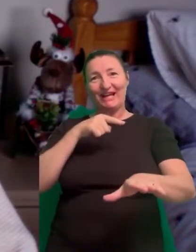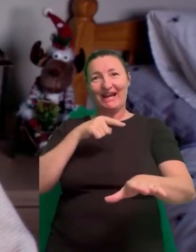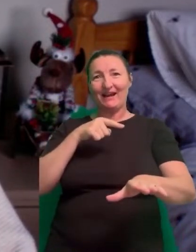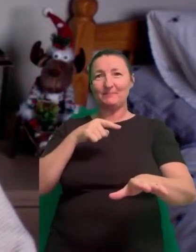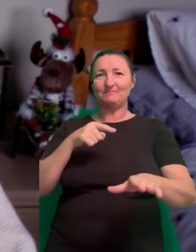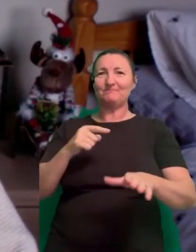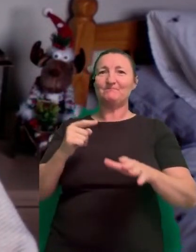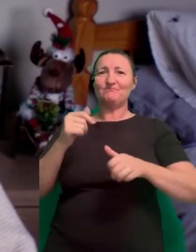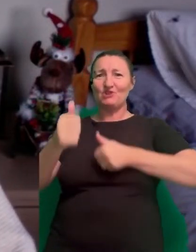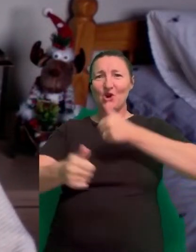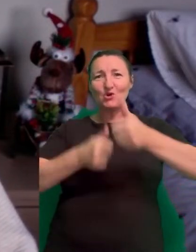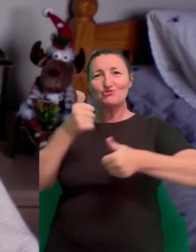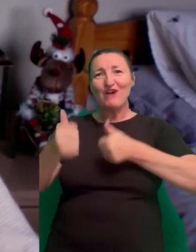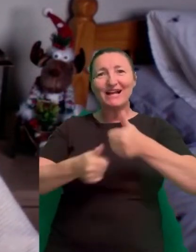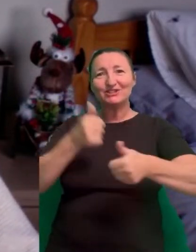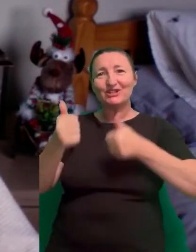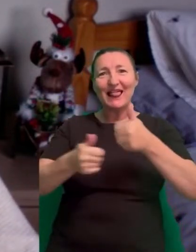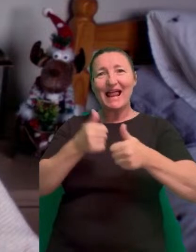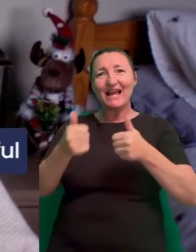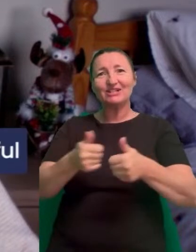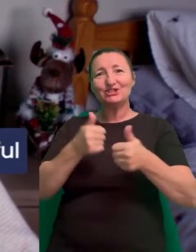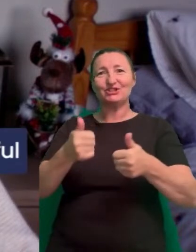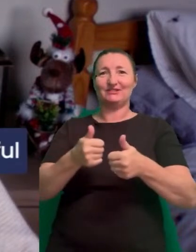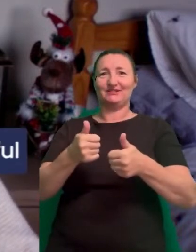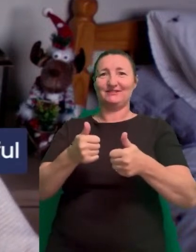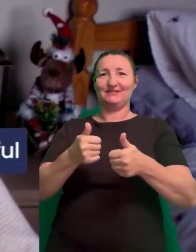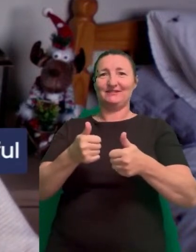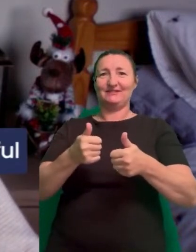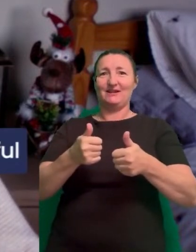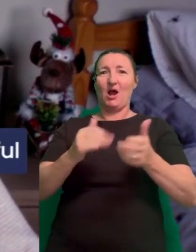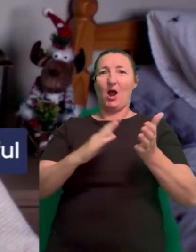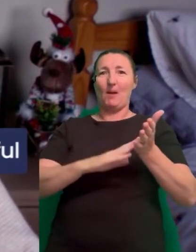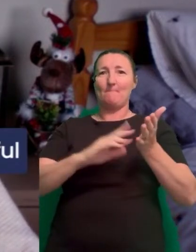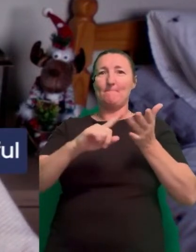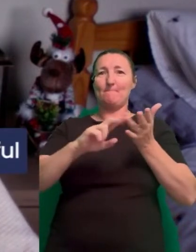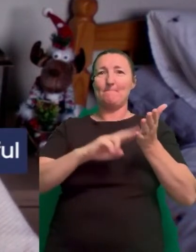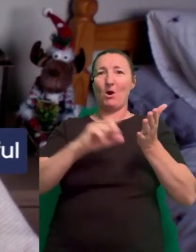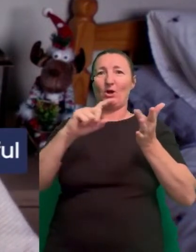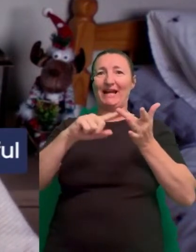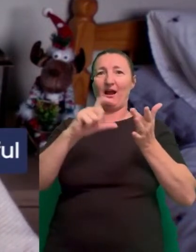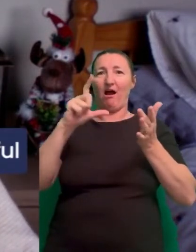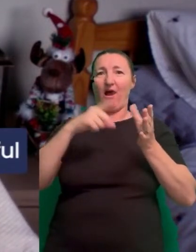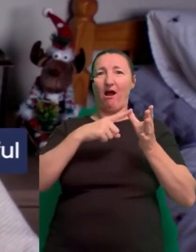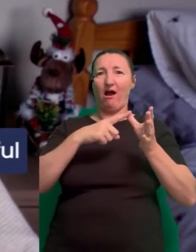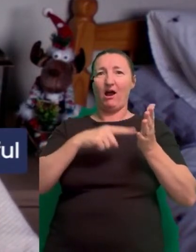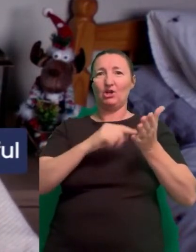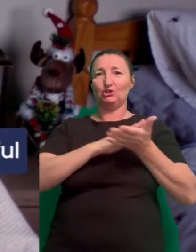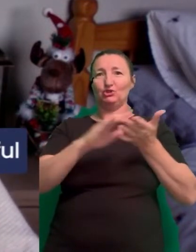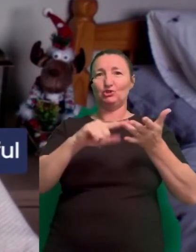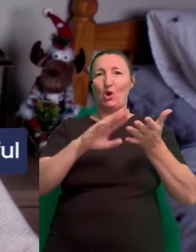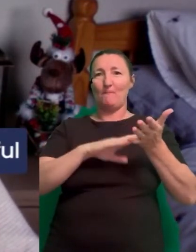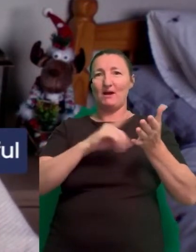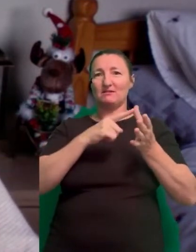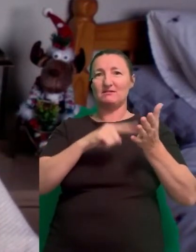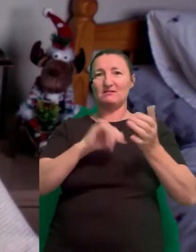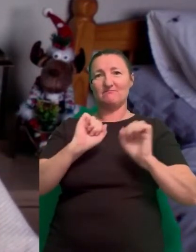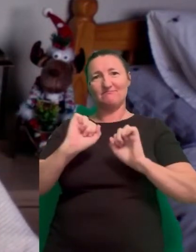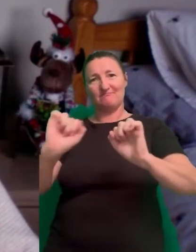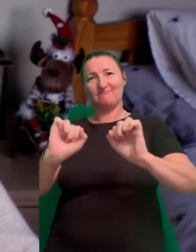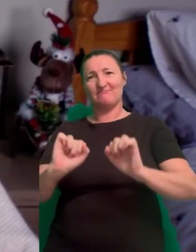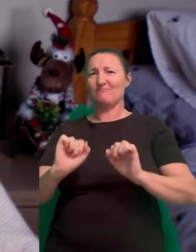for this year. And a big congratulations also must go to Monica Thomas for your wonderful